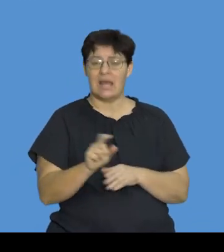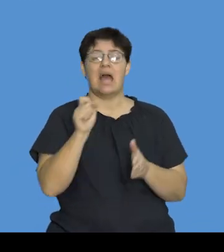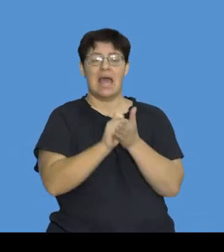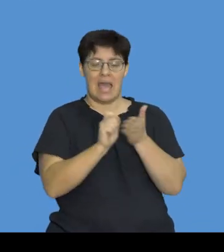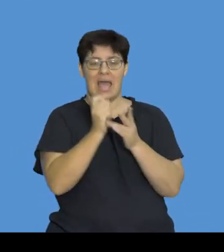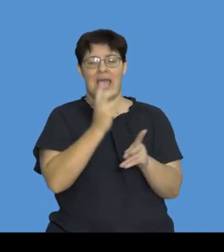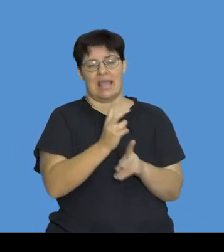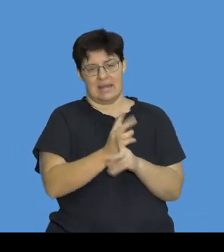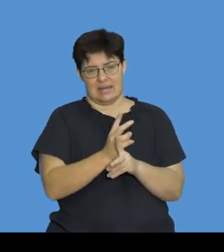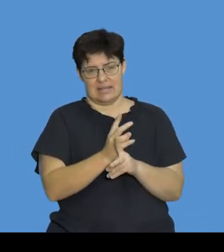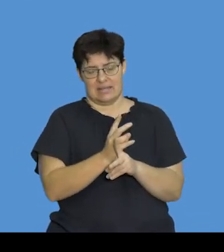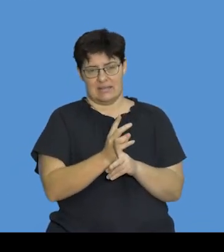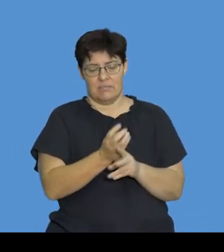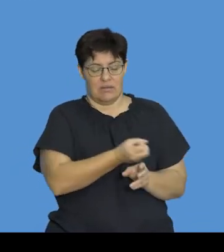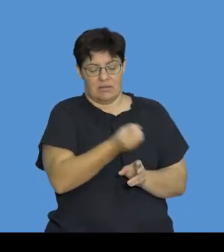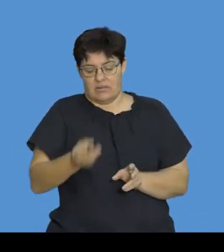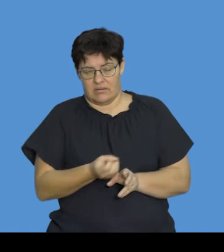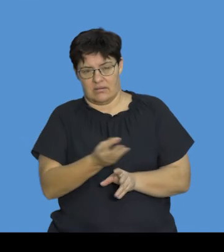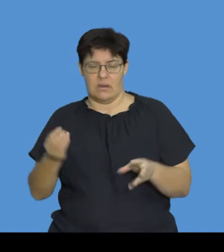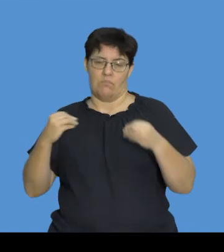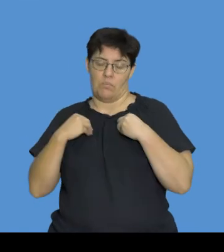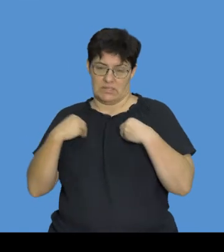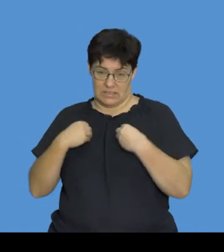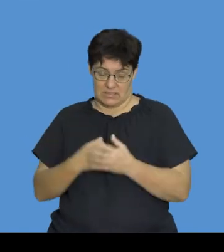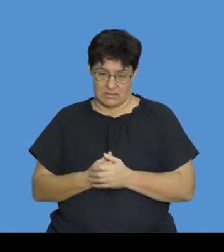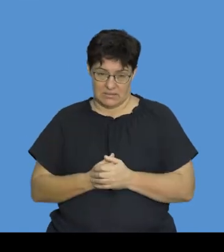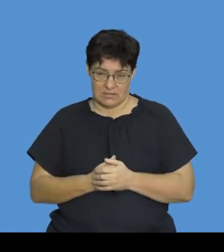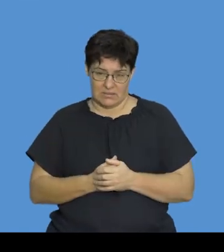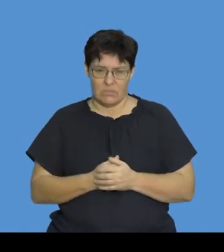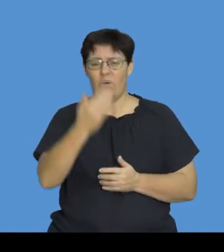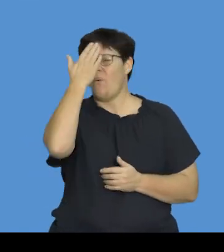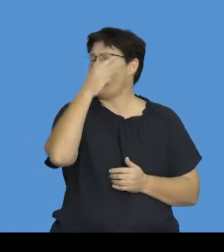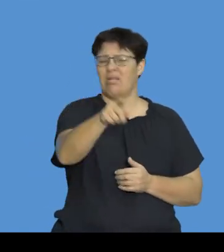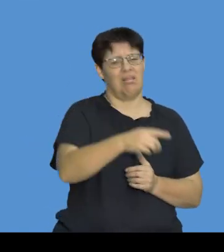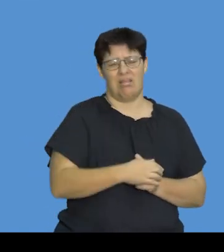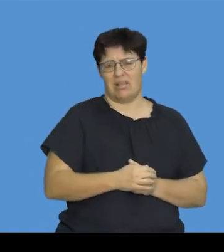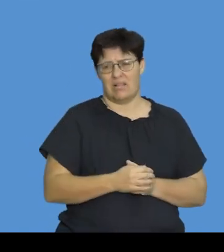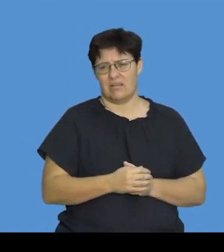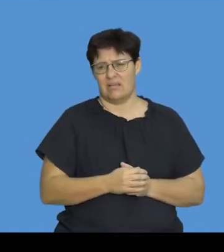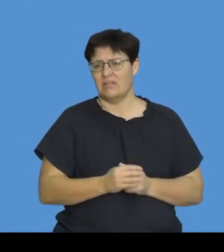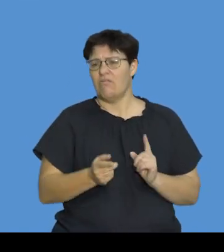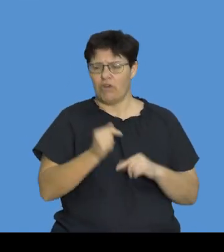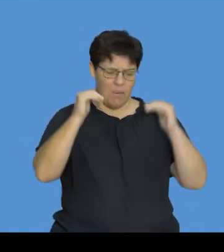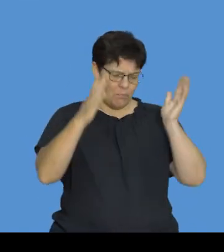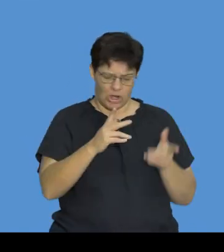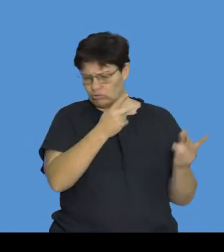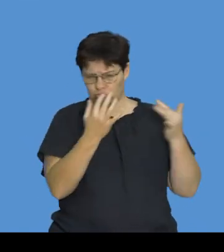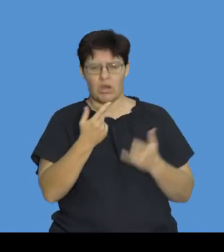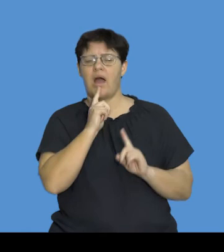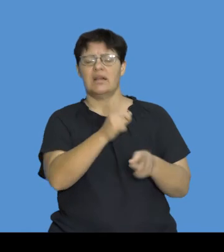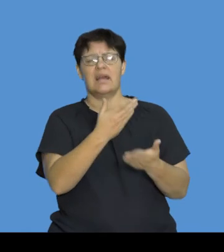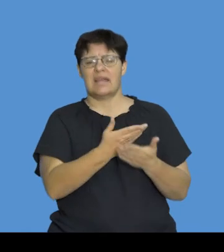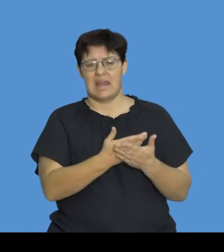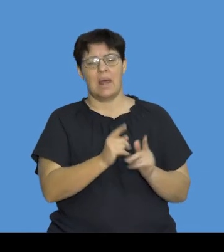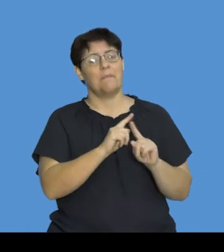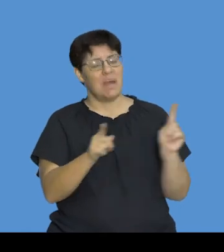it in terms of the distributive property. Because I know you can just multiply it from the brackets and get your answers,